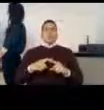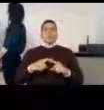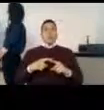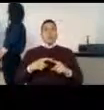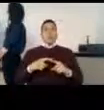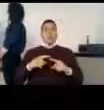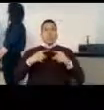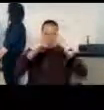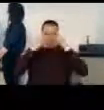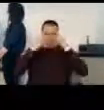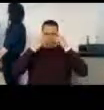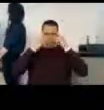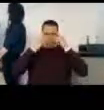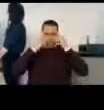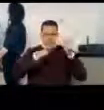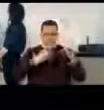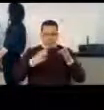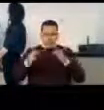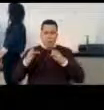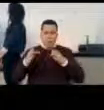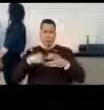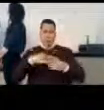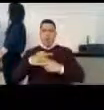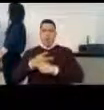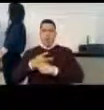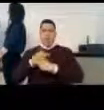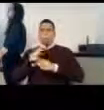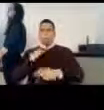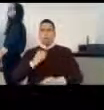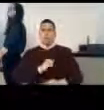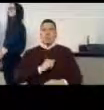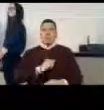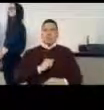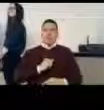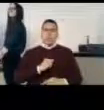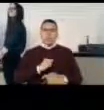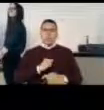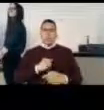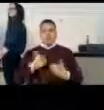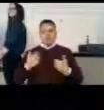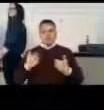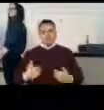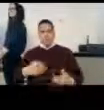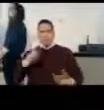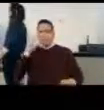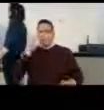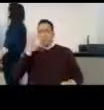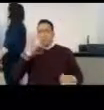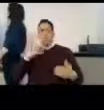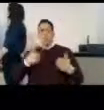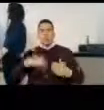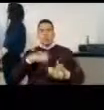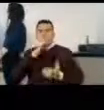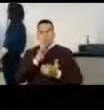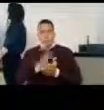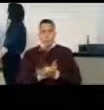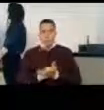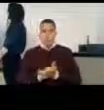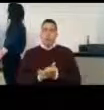that conscious effort to make sure that we are taking care of ourselves as mothers, as